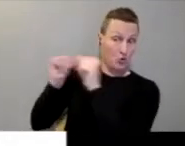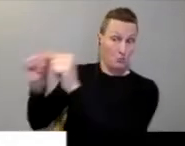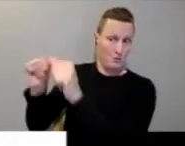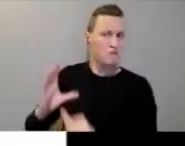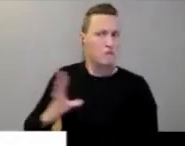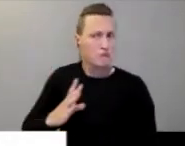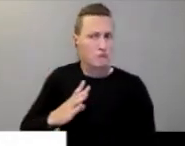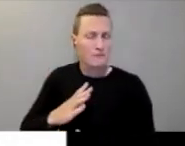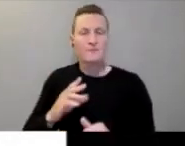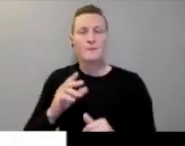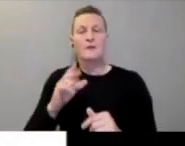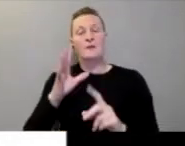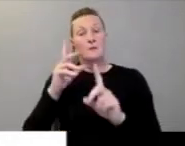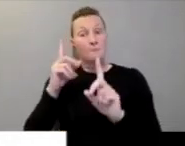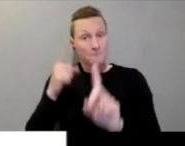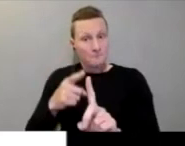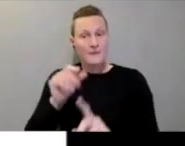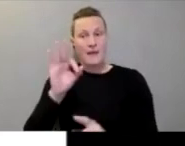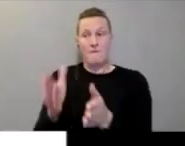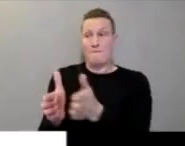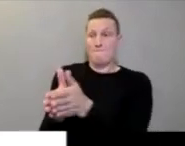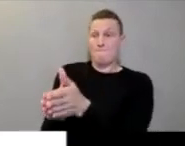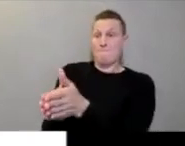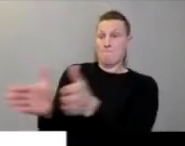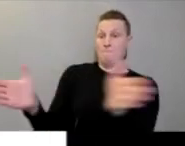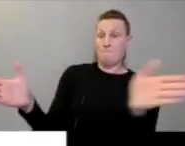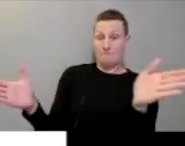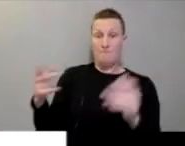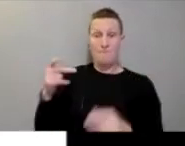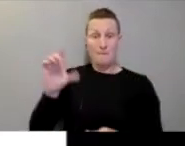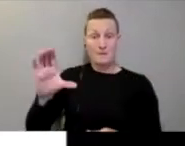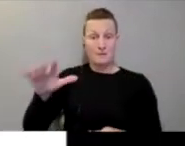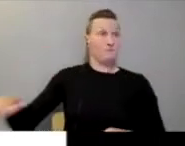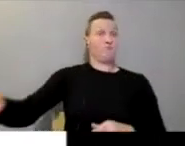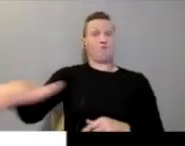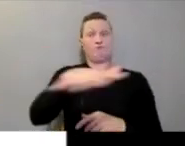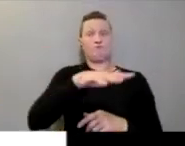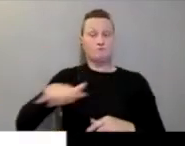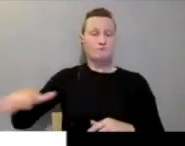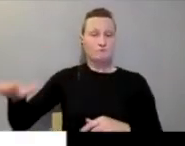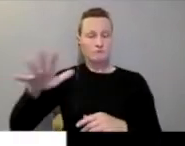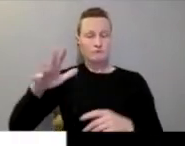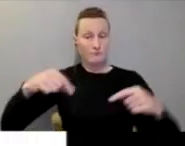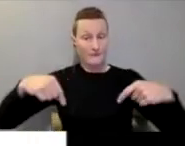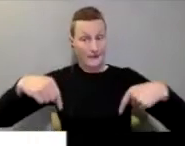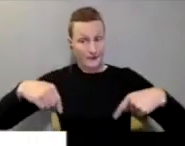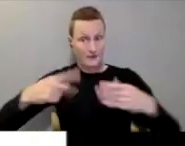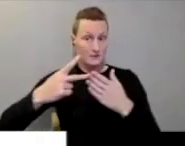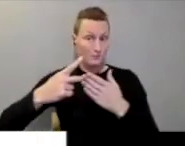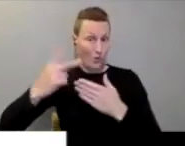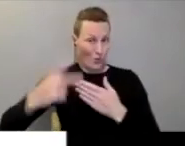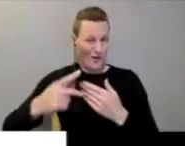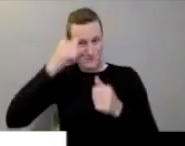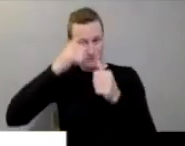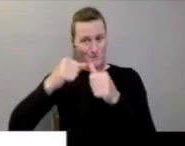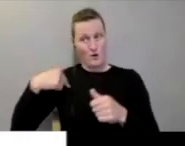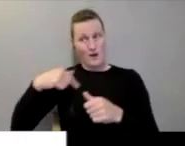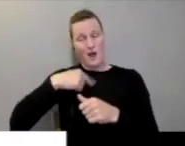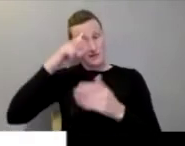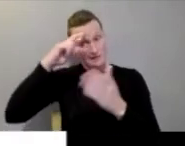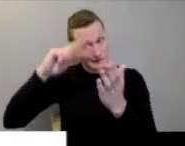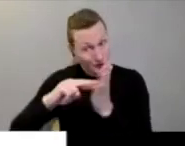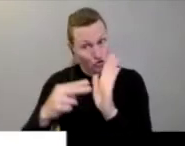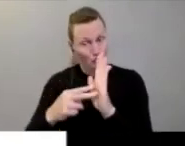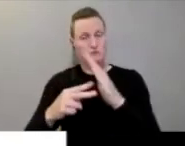public space, the intention at this point is that it's something that this is a program for a year, and that